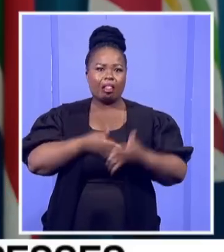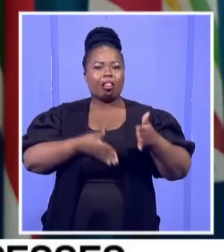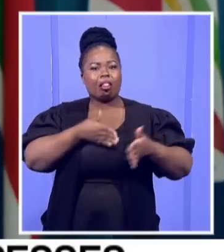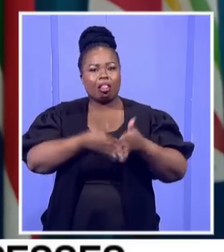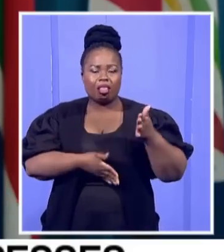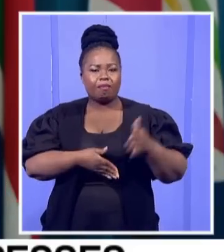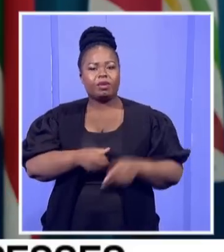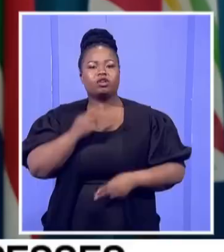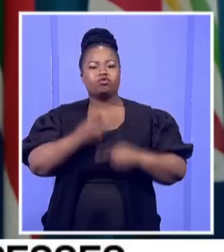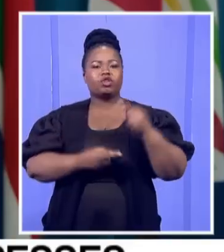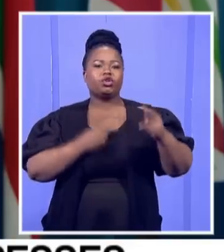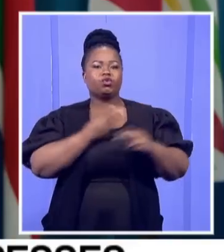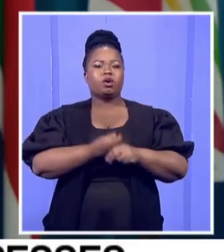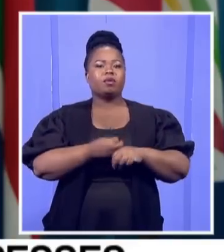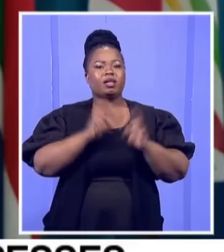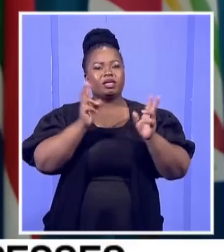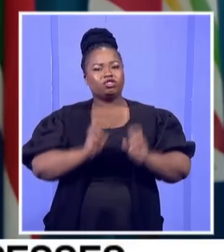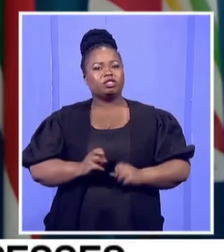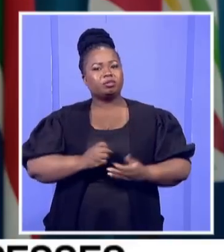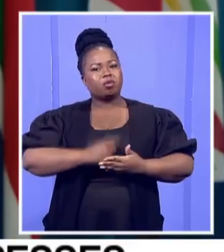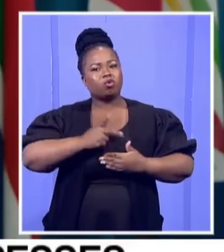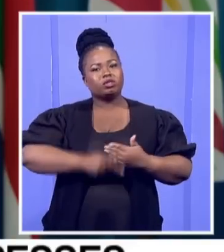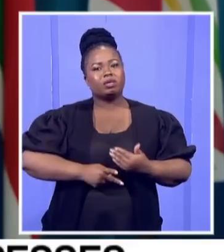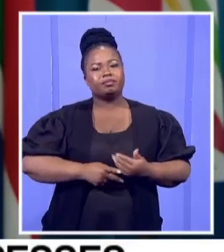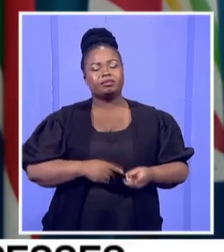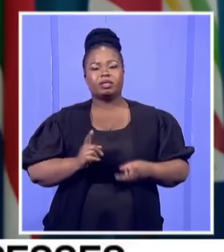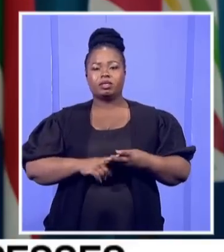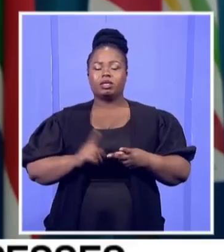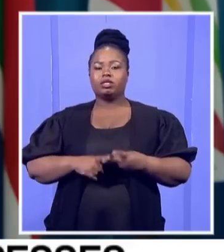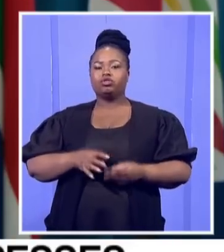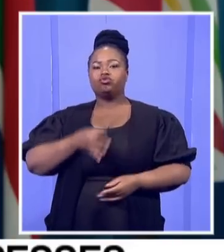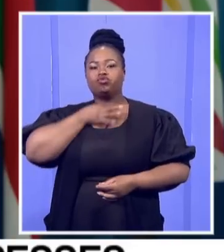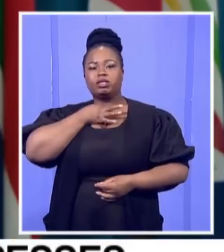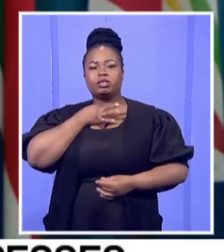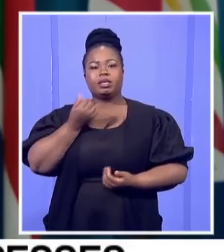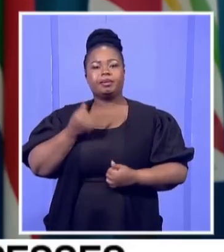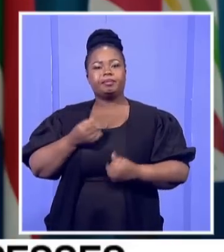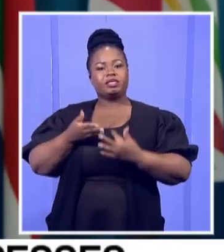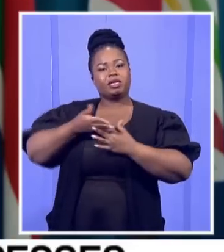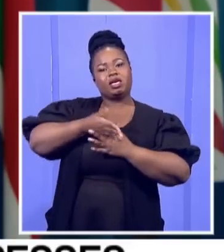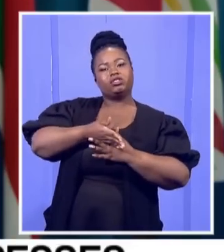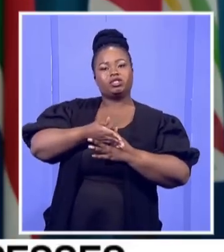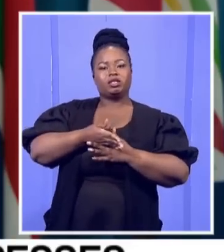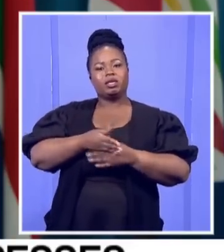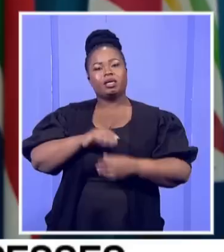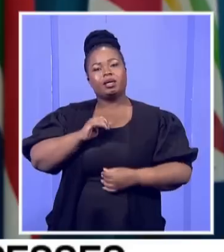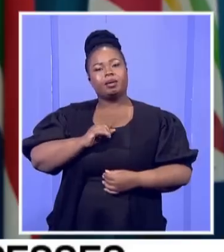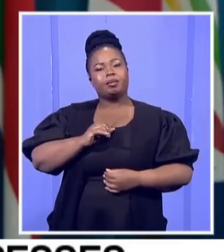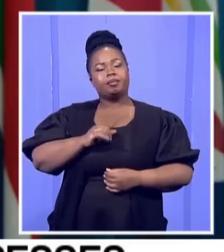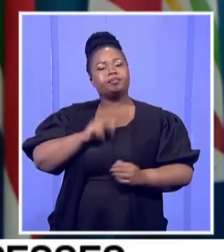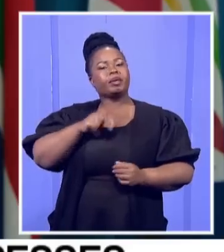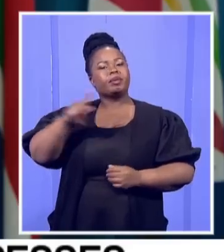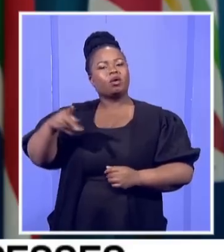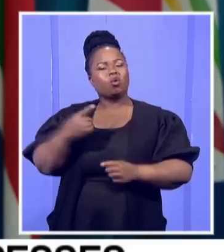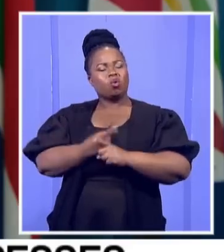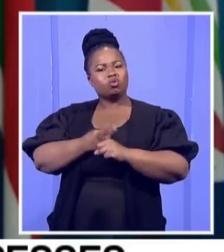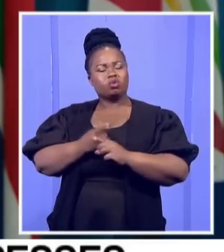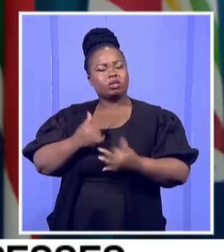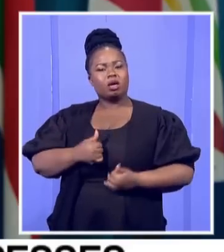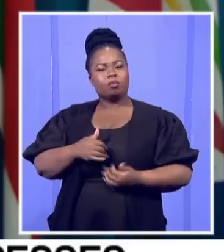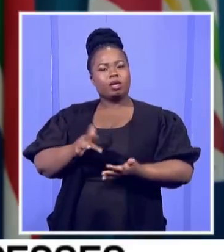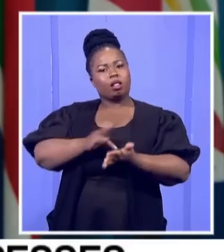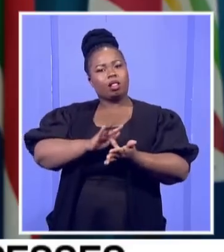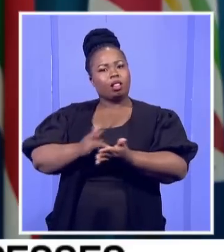renewable energy projects. He has allowed the risk mitigation power producer procurement program to stall in the middle of